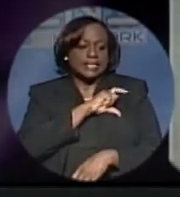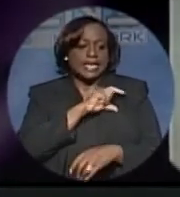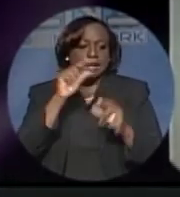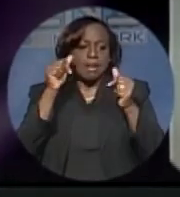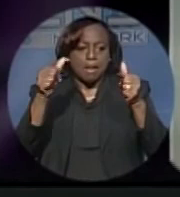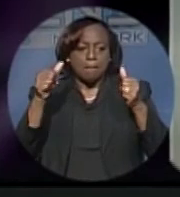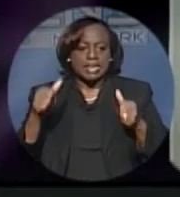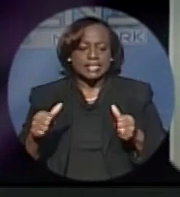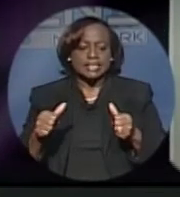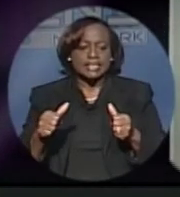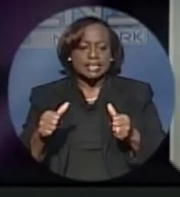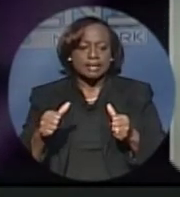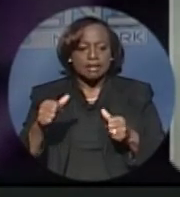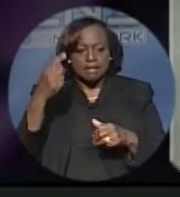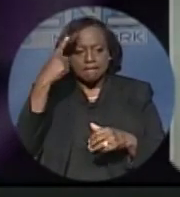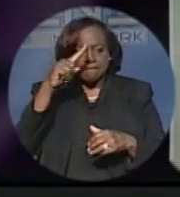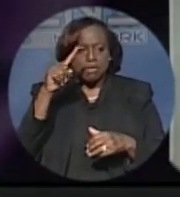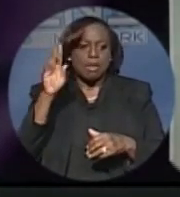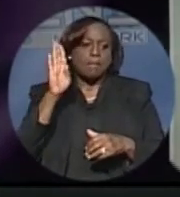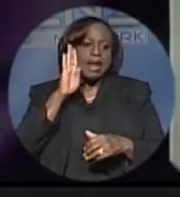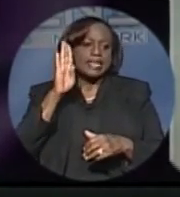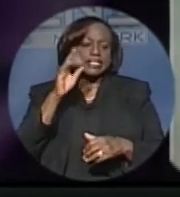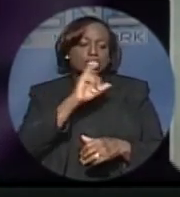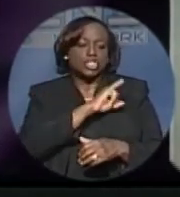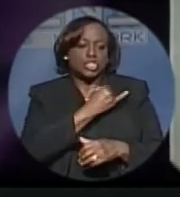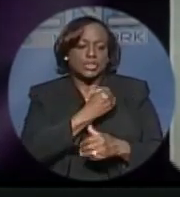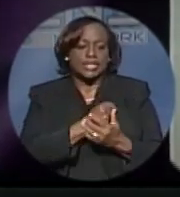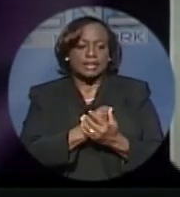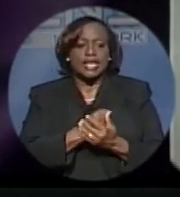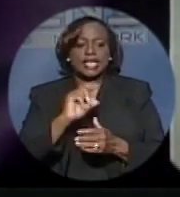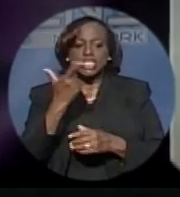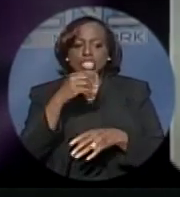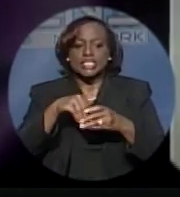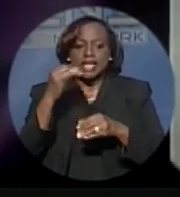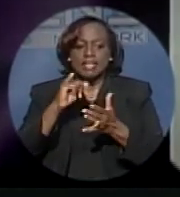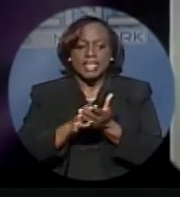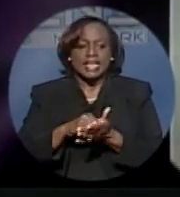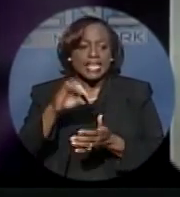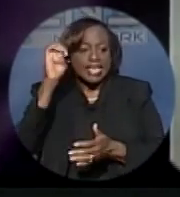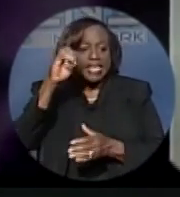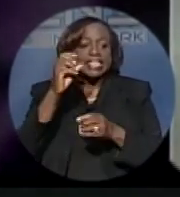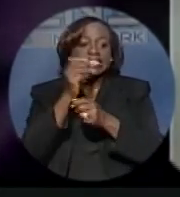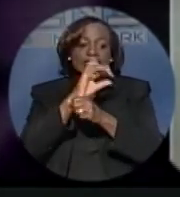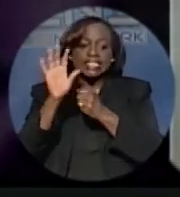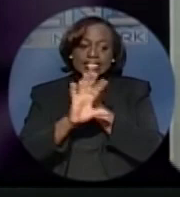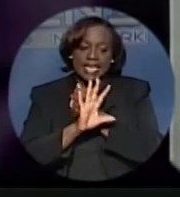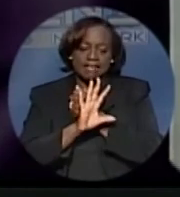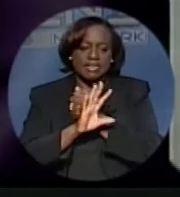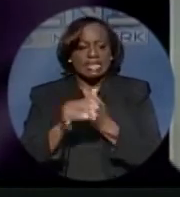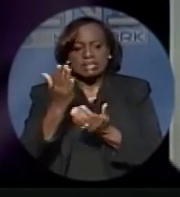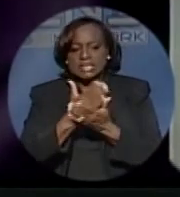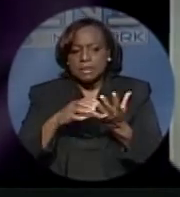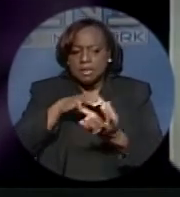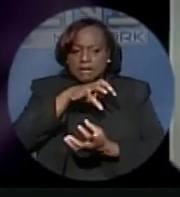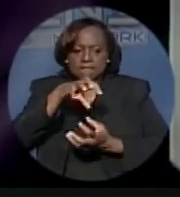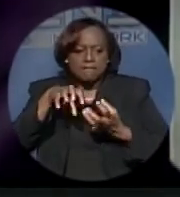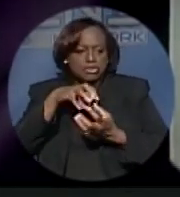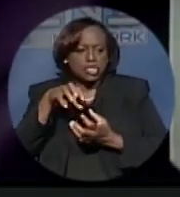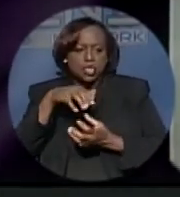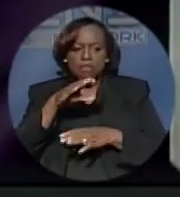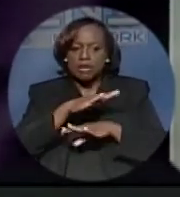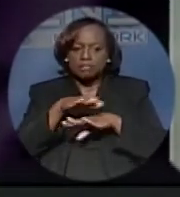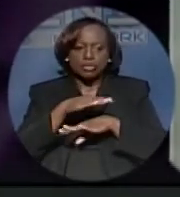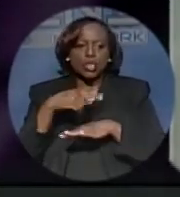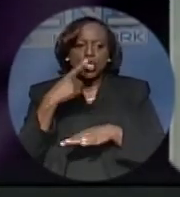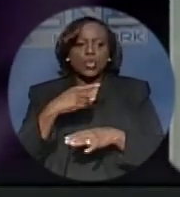on Wednesday, reporting that he hadn't been seen since Tuesday. Well, it turns out that Brandon is safe. Apparently, there was some confusion over whose care he should